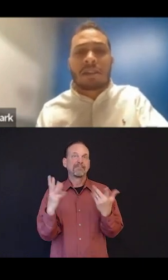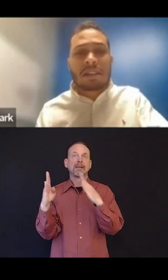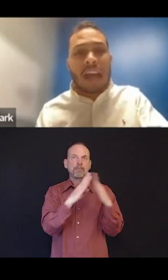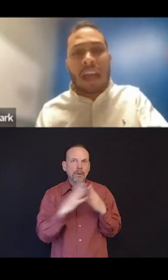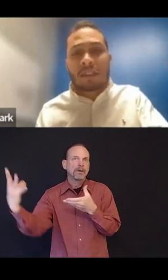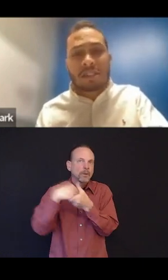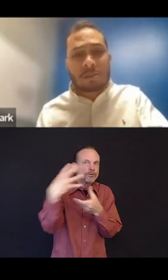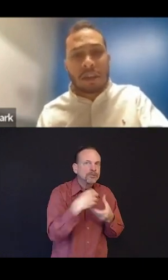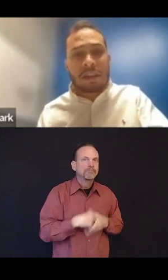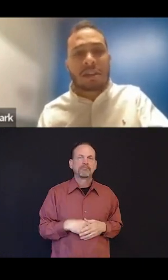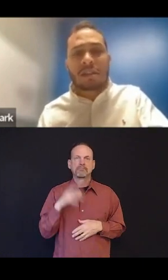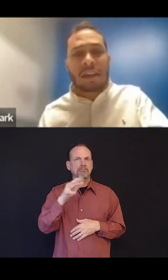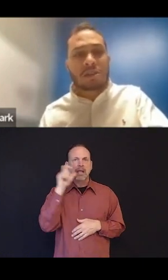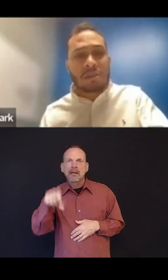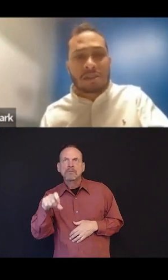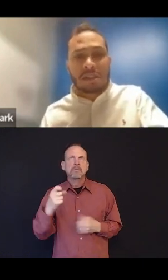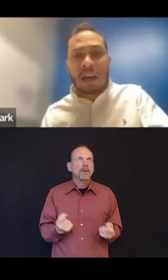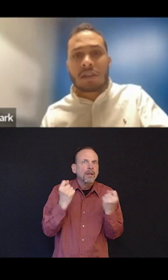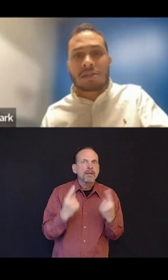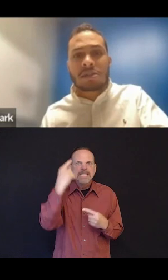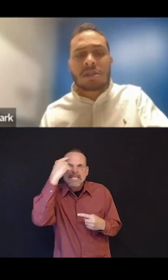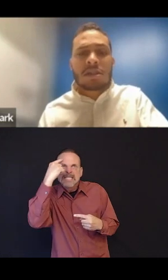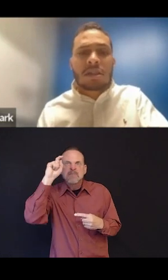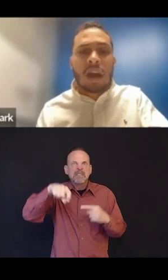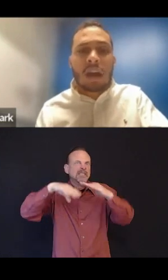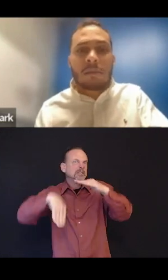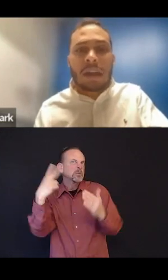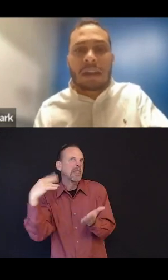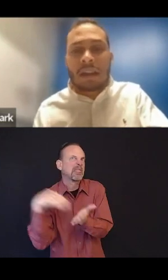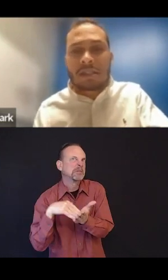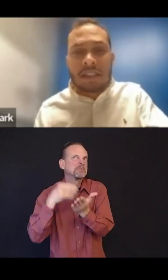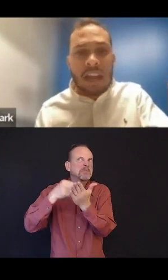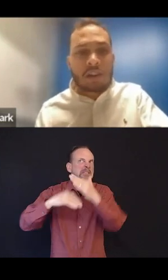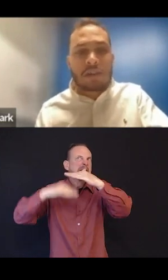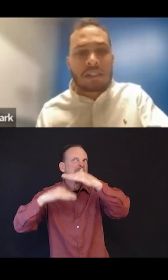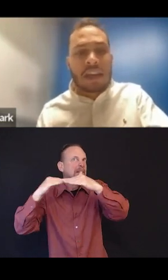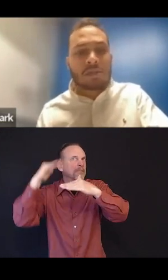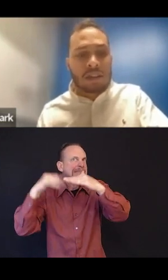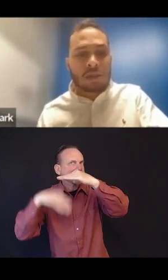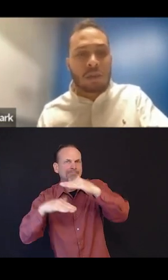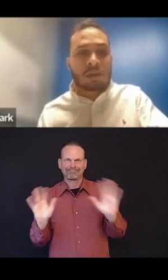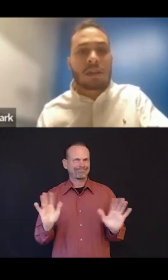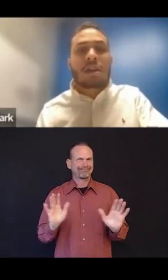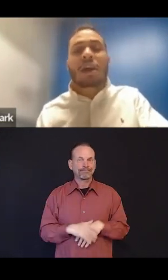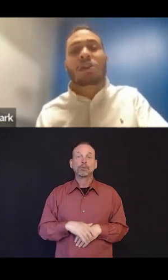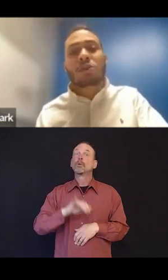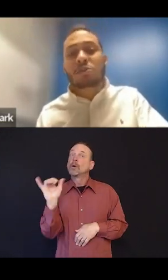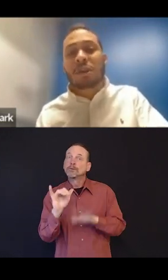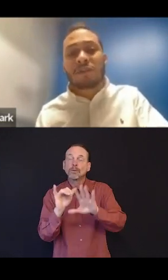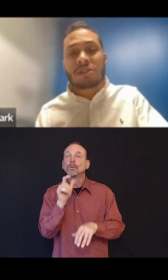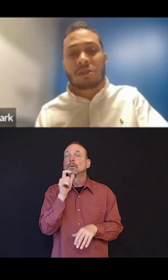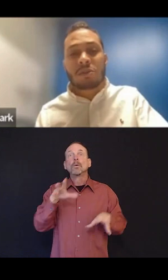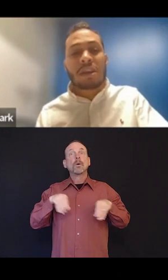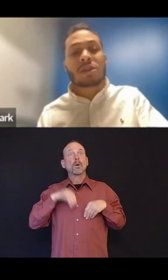down, to not having to spend that $2,000 and stay underneath that threshold. A